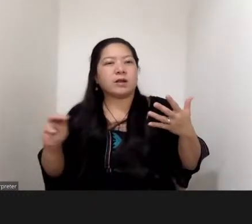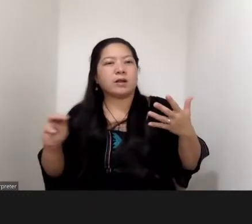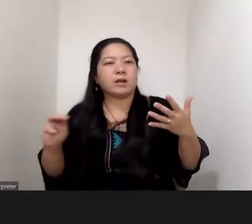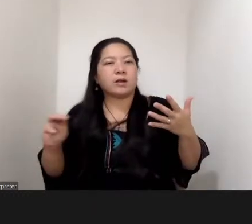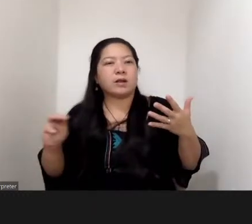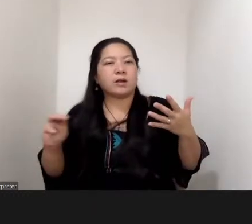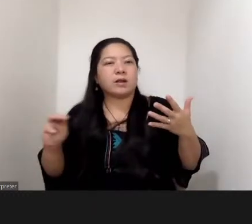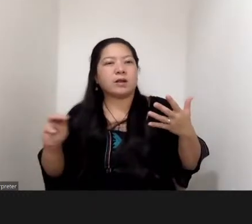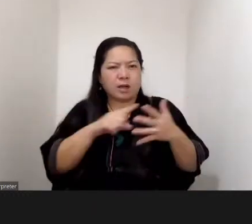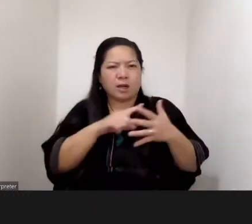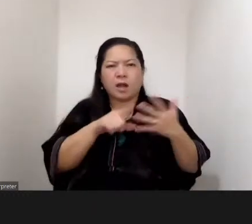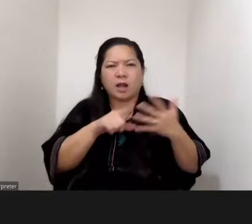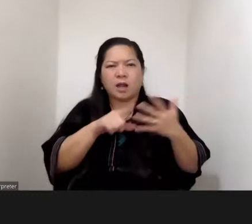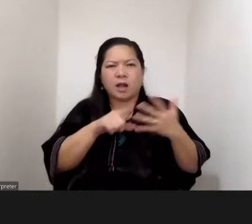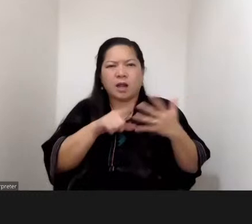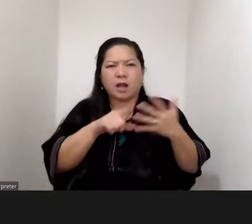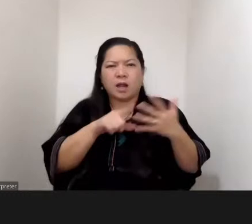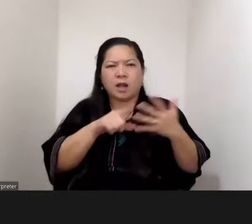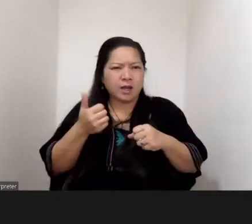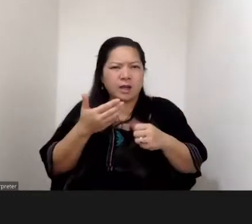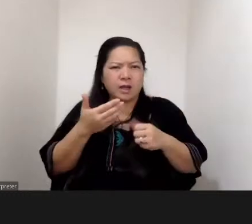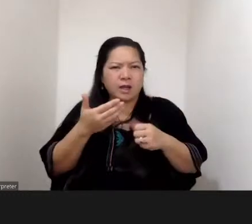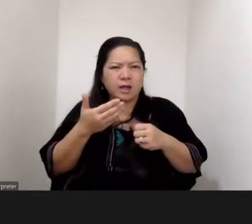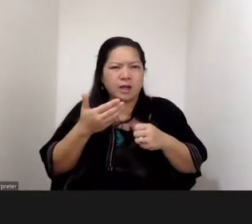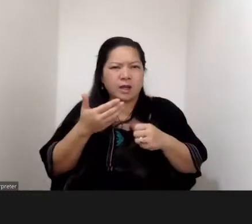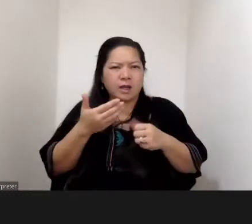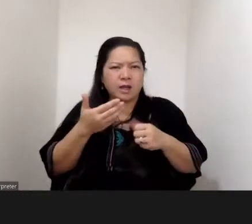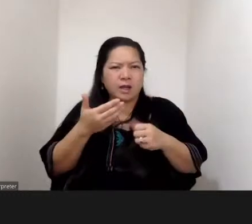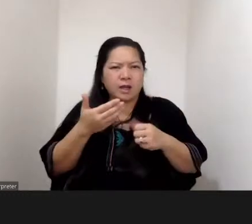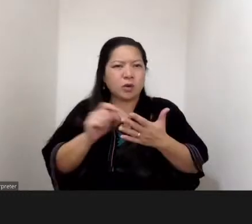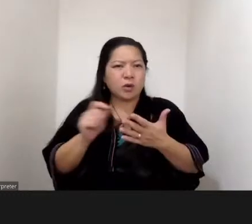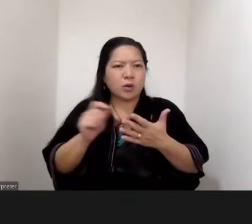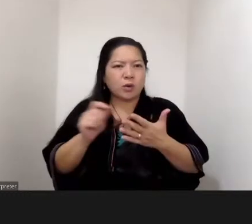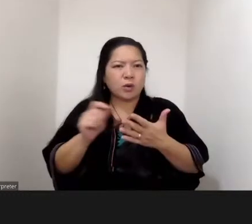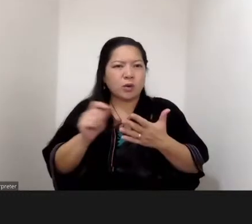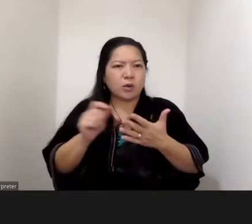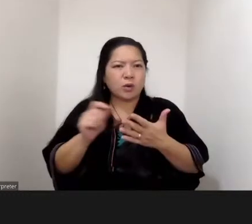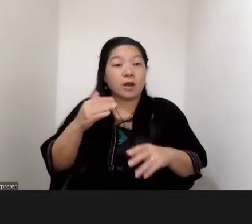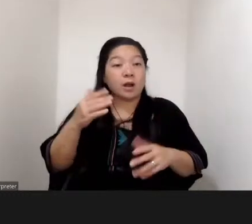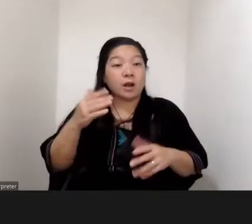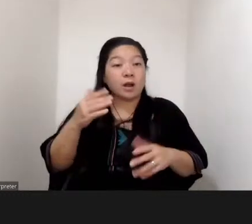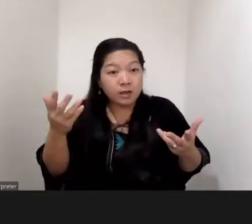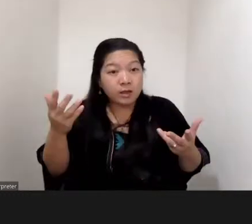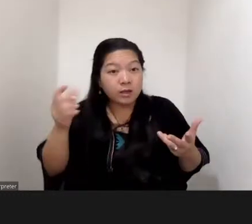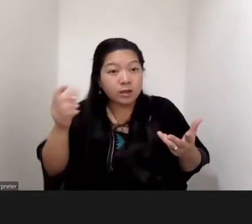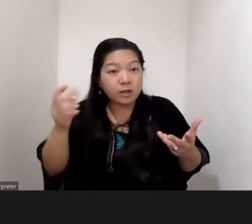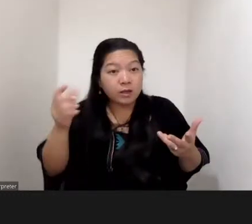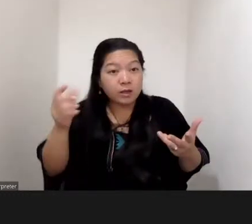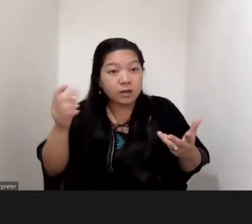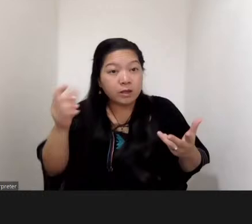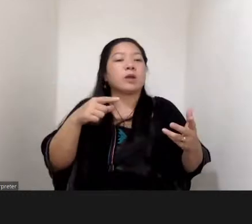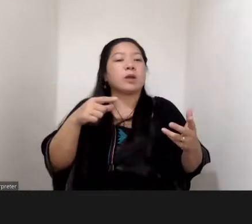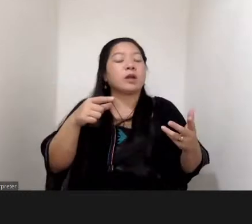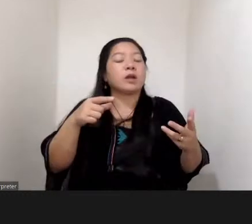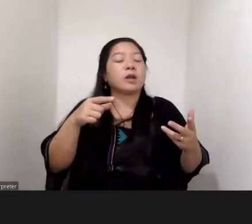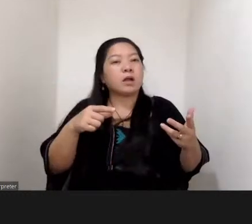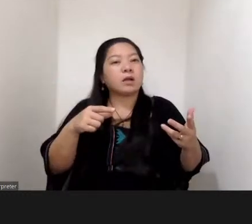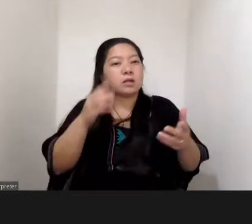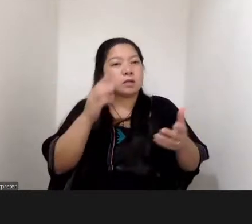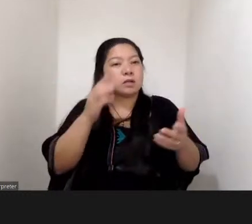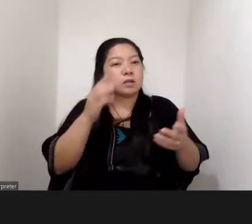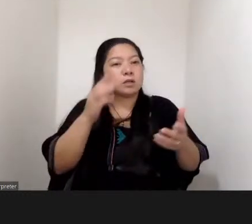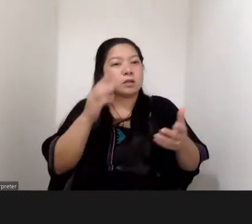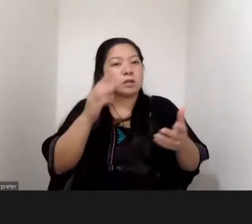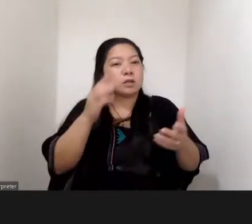day. But he never wrote me to say, hey, heads up, Governor, we're going to lift the public health emergency.